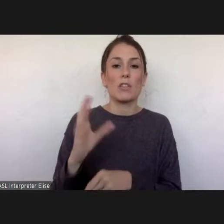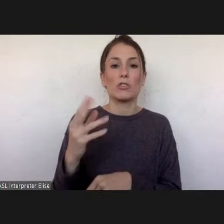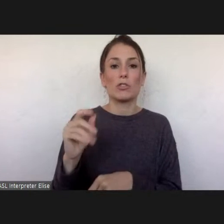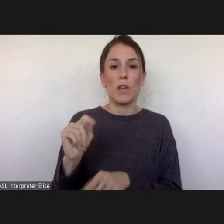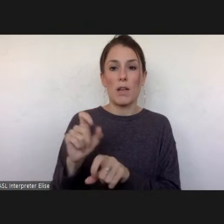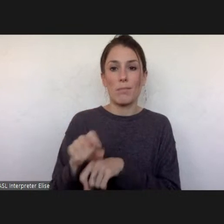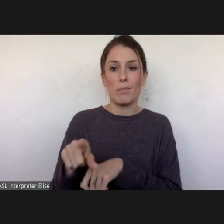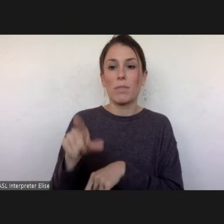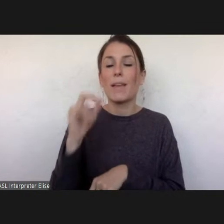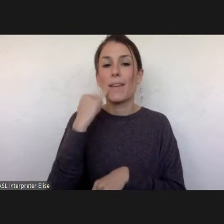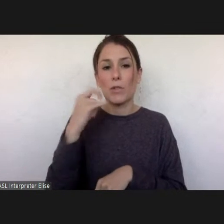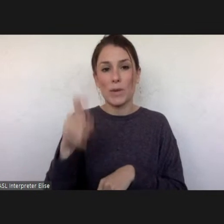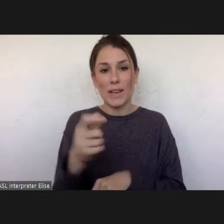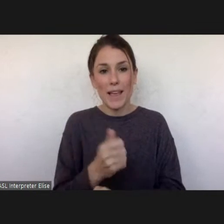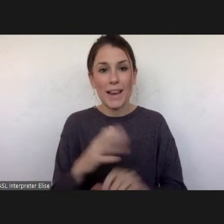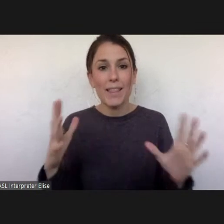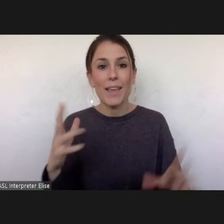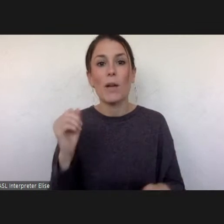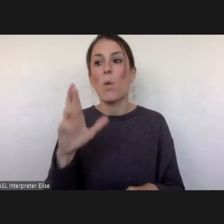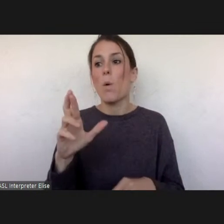technical difficulties getting connected.